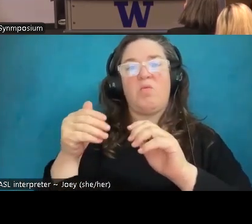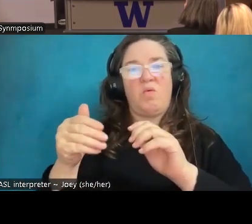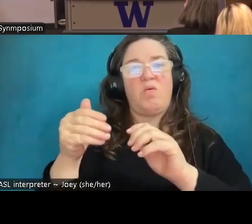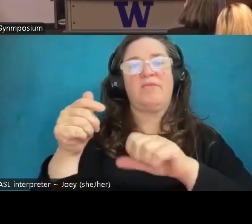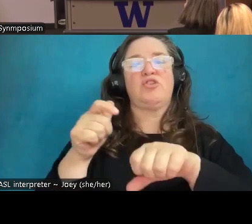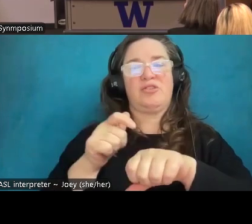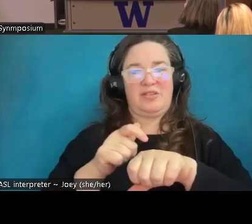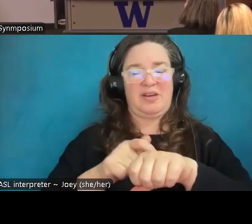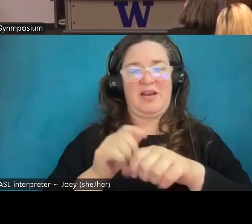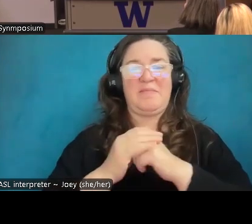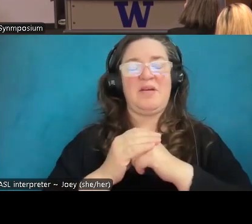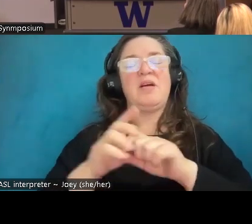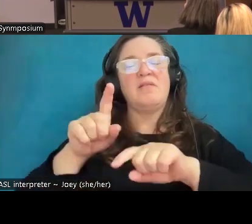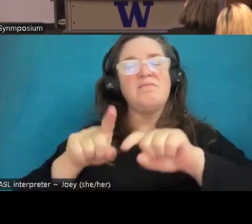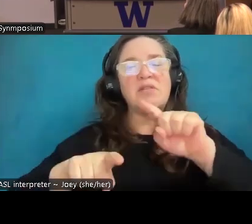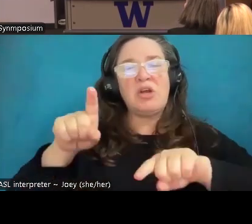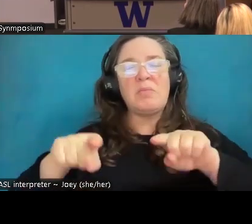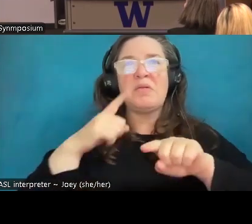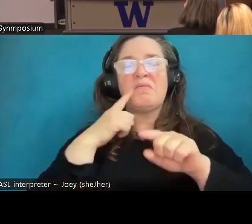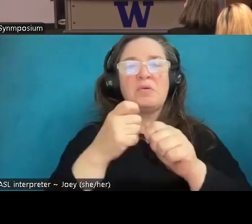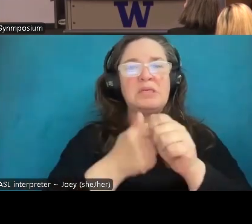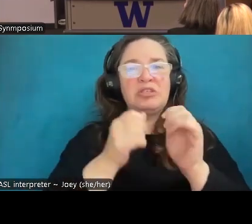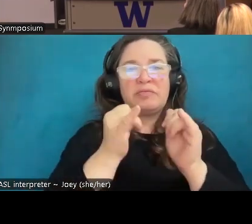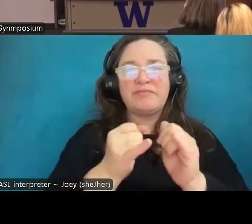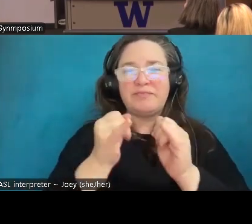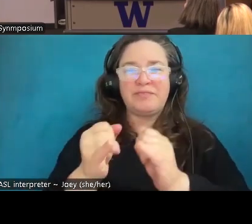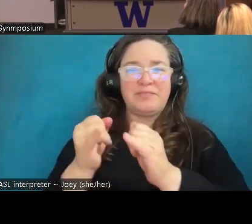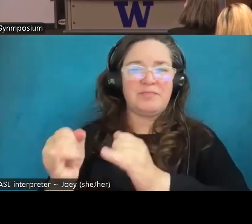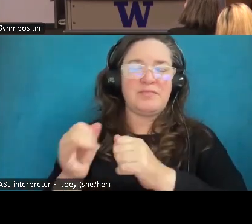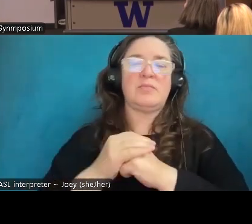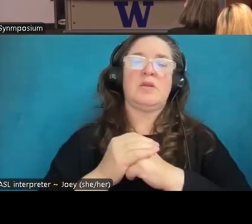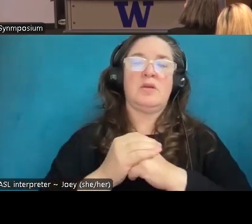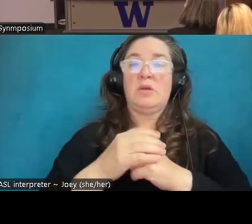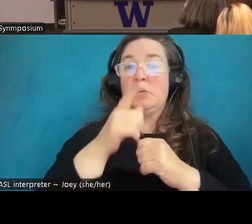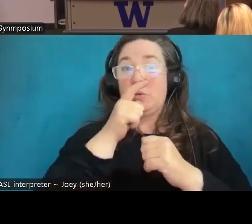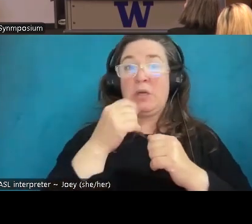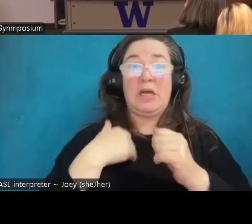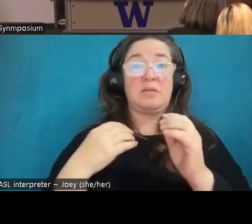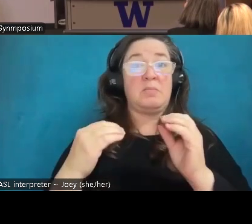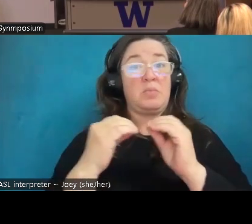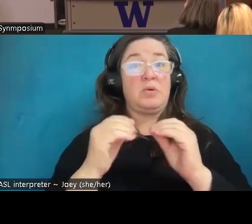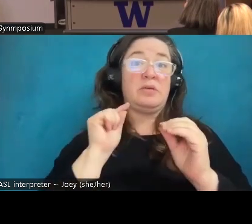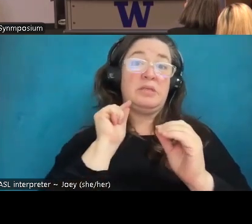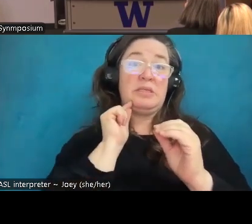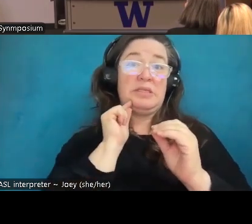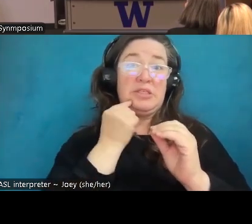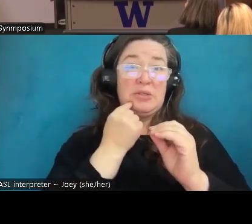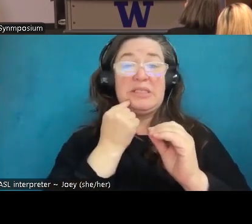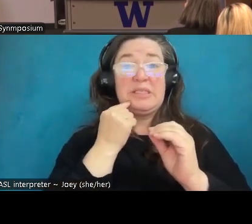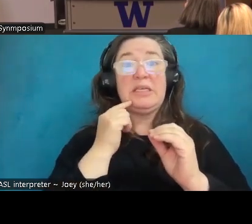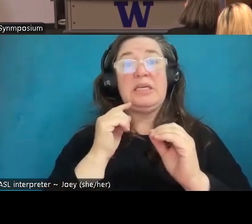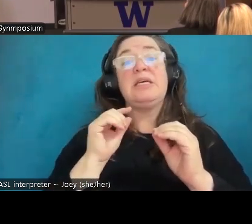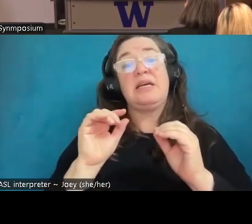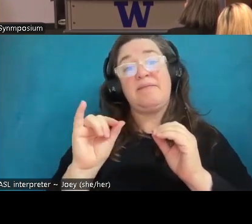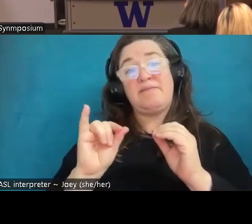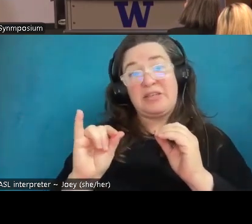variable between individuals. But you see those that have more severe infections are less likely to recover. And we do